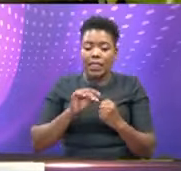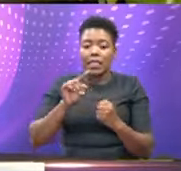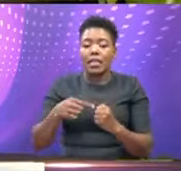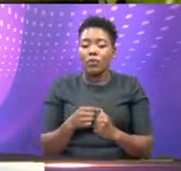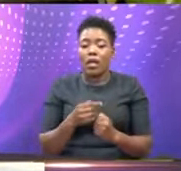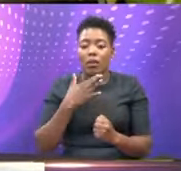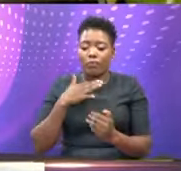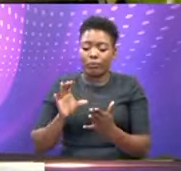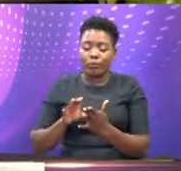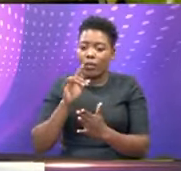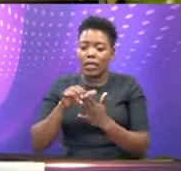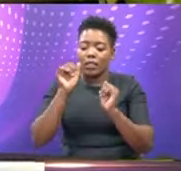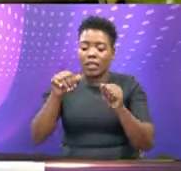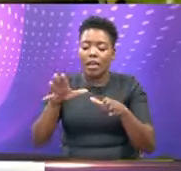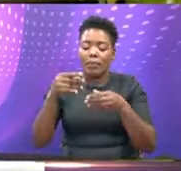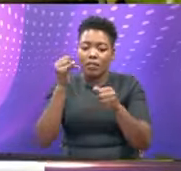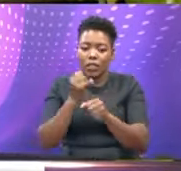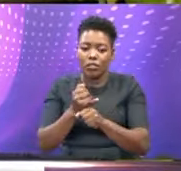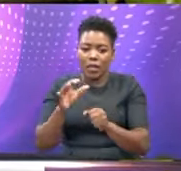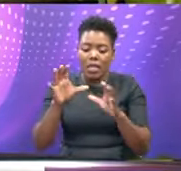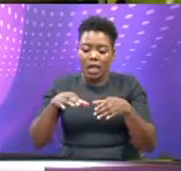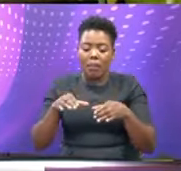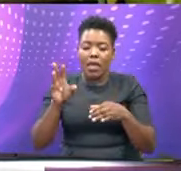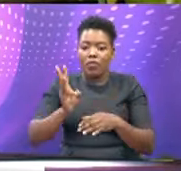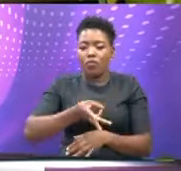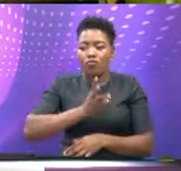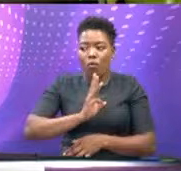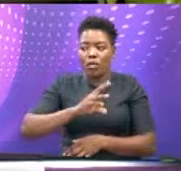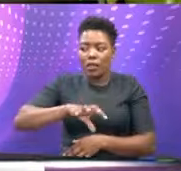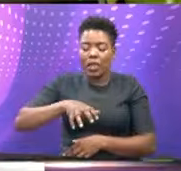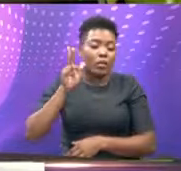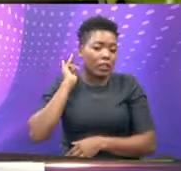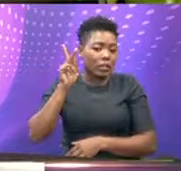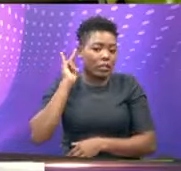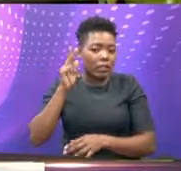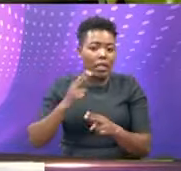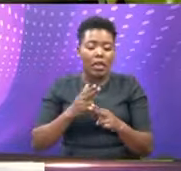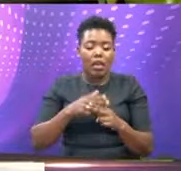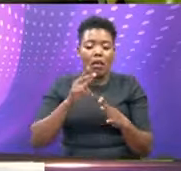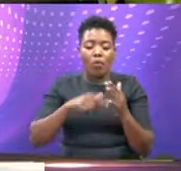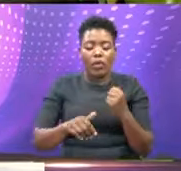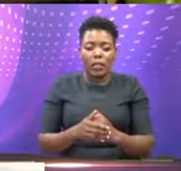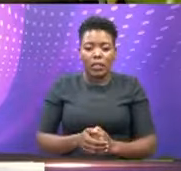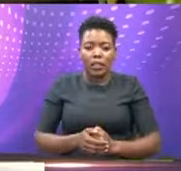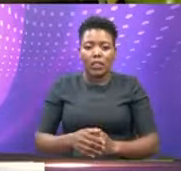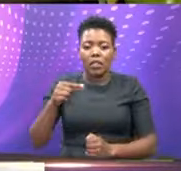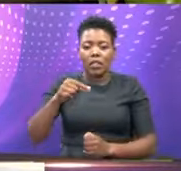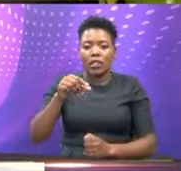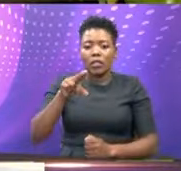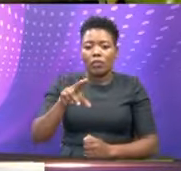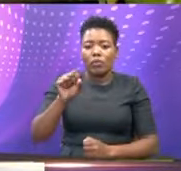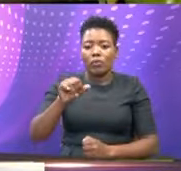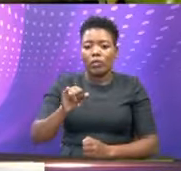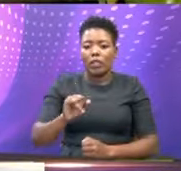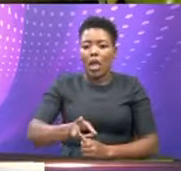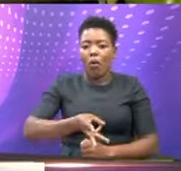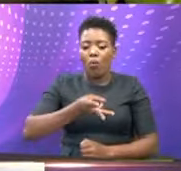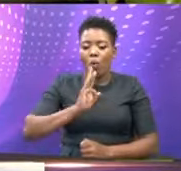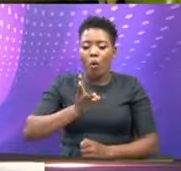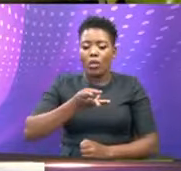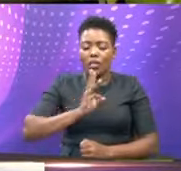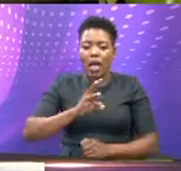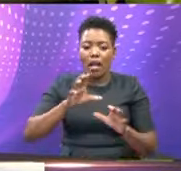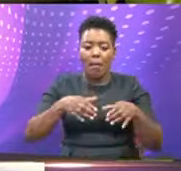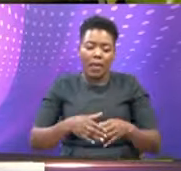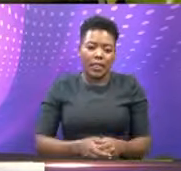1,800 mondo eka miye tich e kambi mar pi e kaunti ma Kisii mong'ere ka Gusi Water and Sewerage